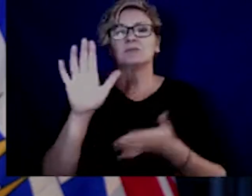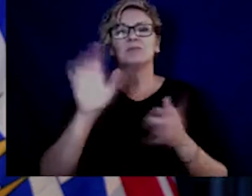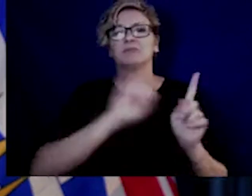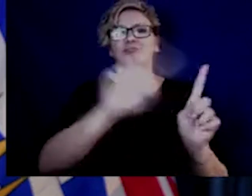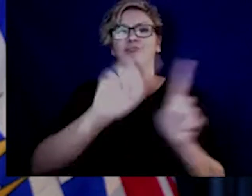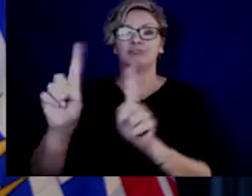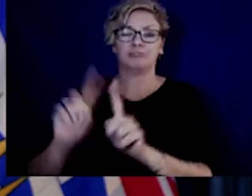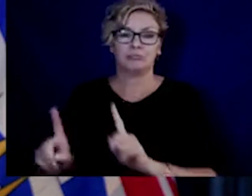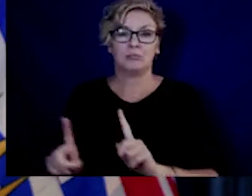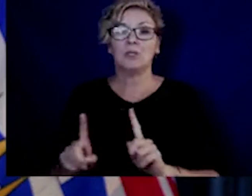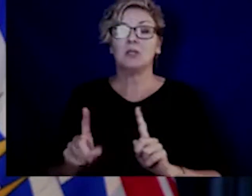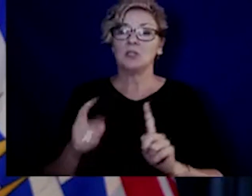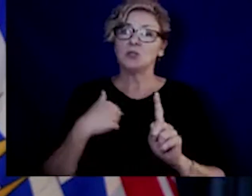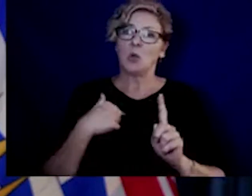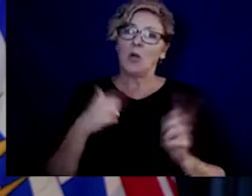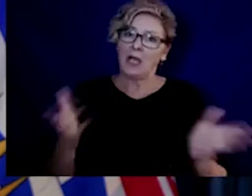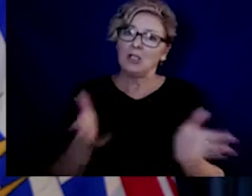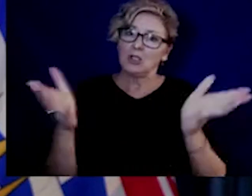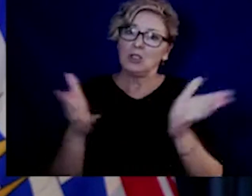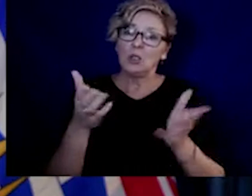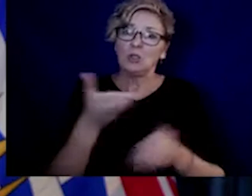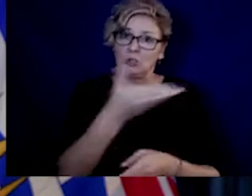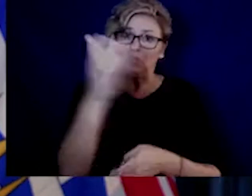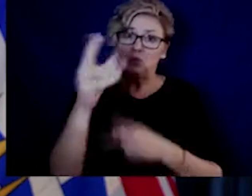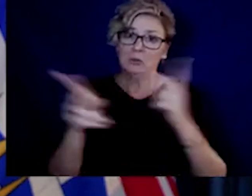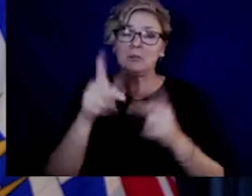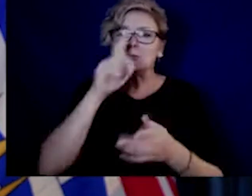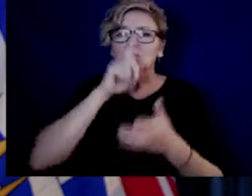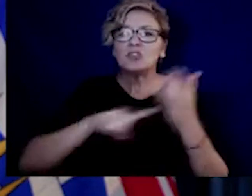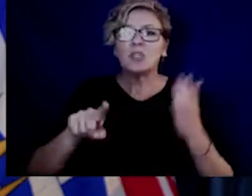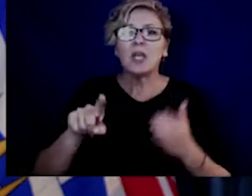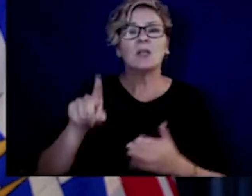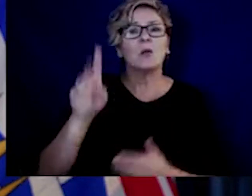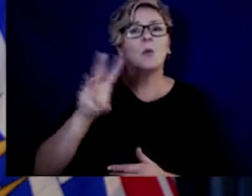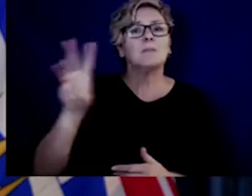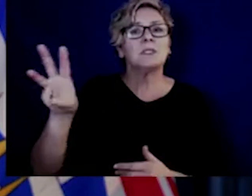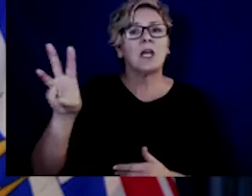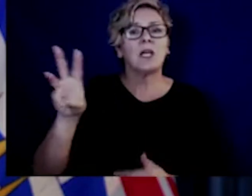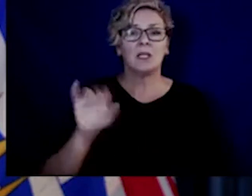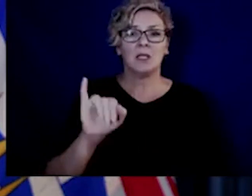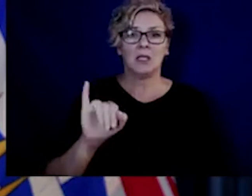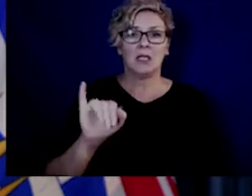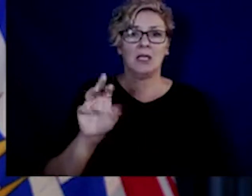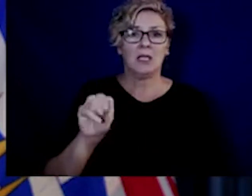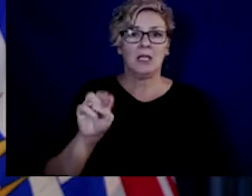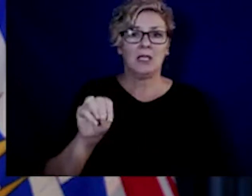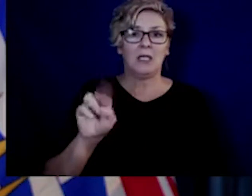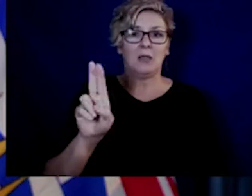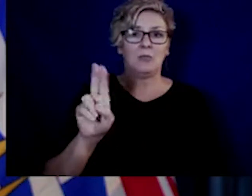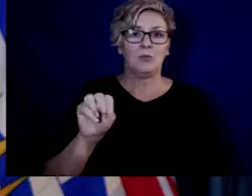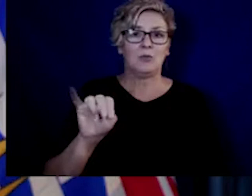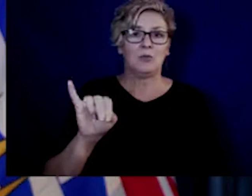people to go to immunizebc.ca, and that's there's a flu tracker where you can find out what pharmacists,